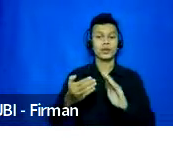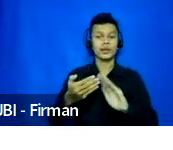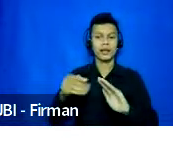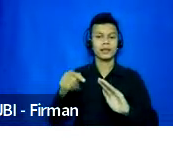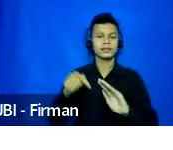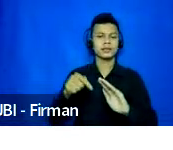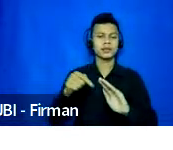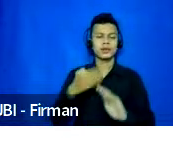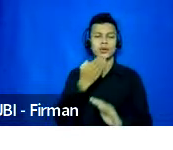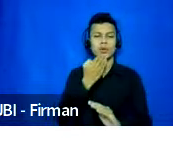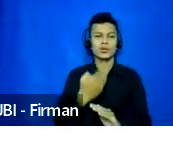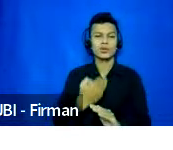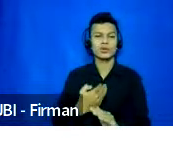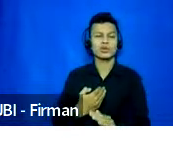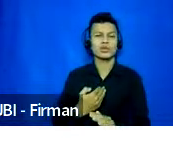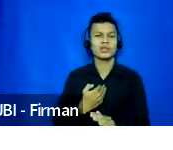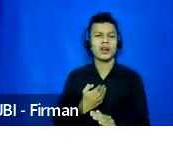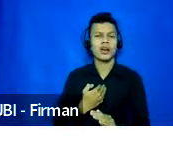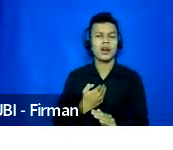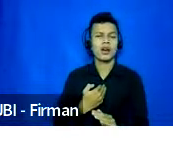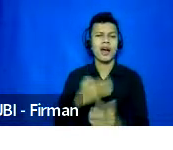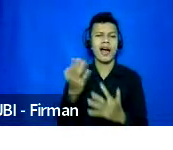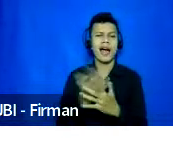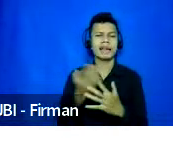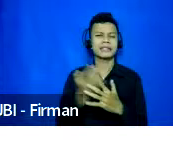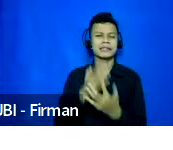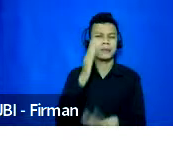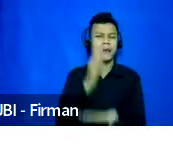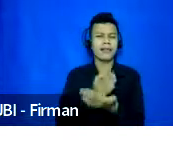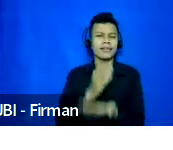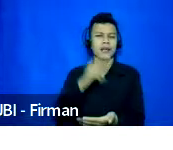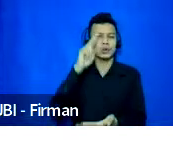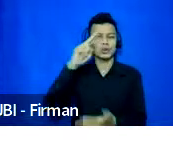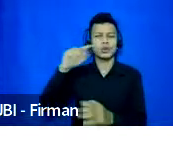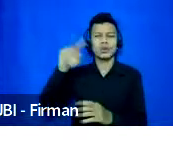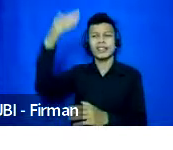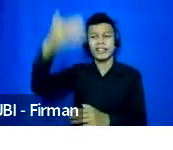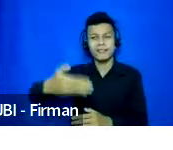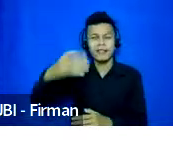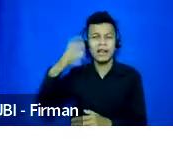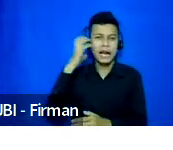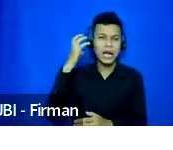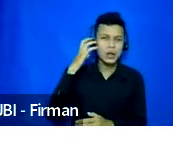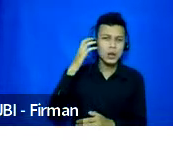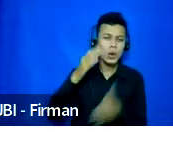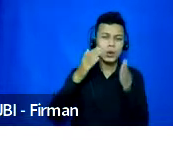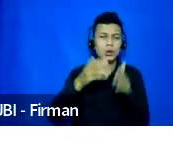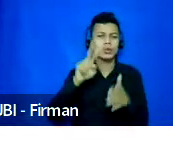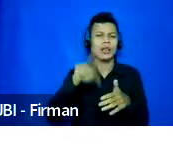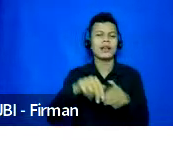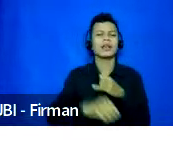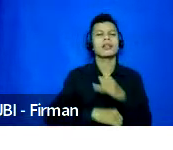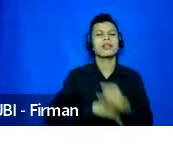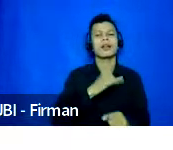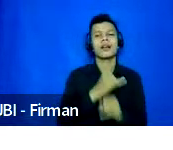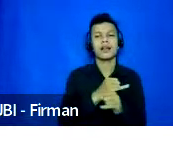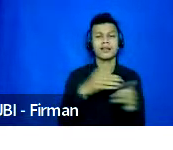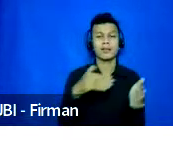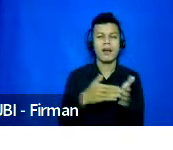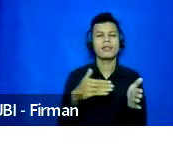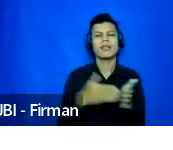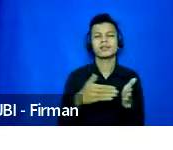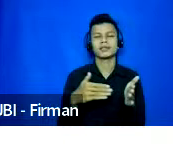limited access to television, to radio, and especially internet. So the results indicated